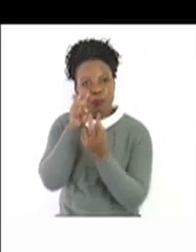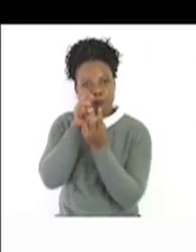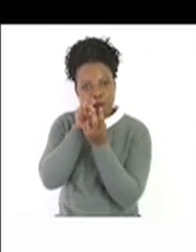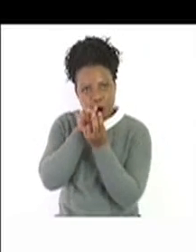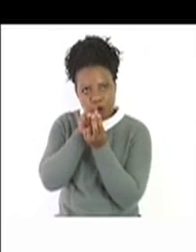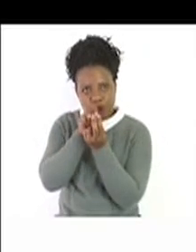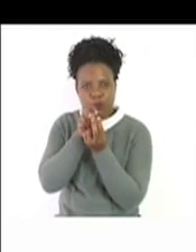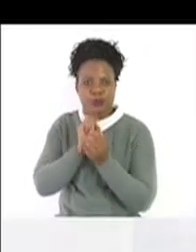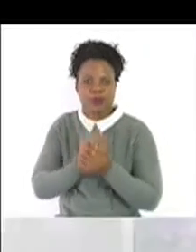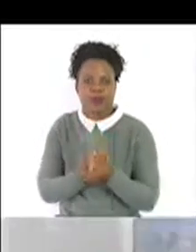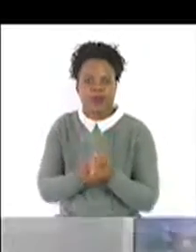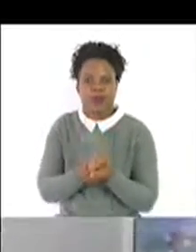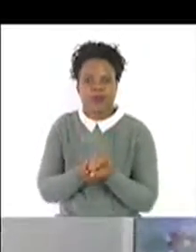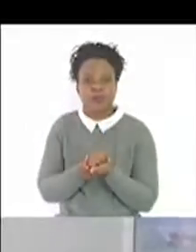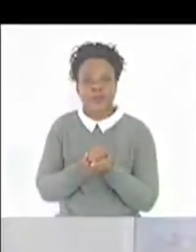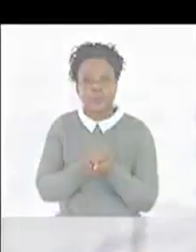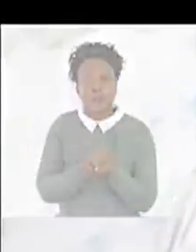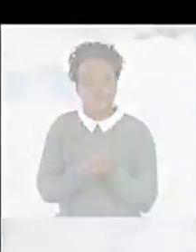mouse.